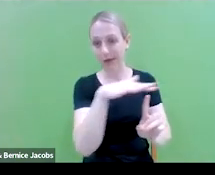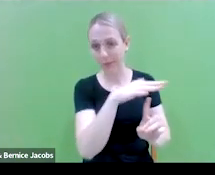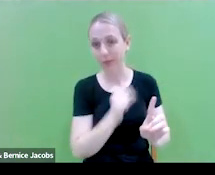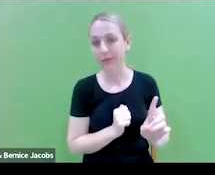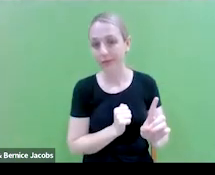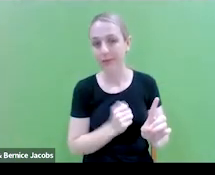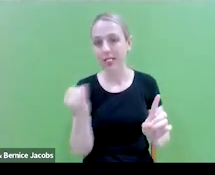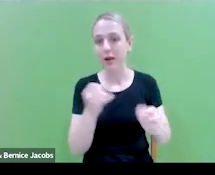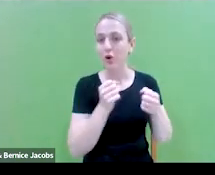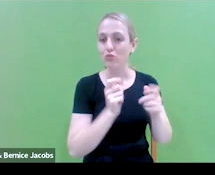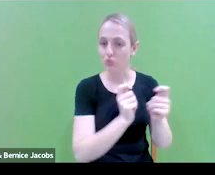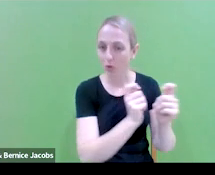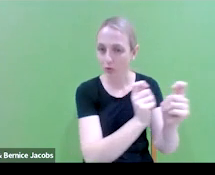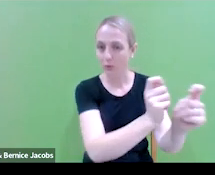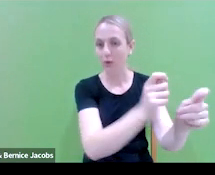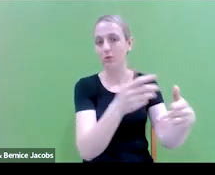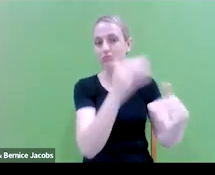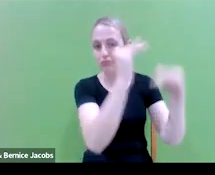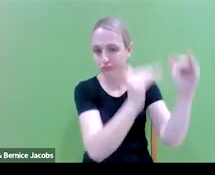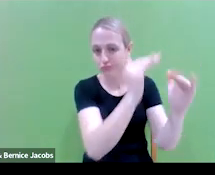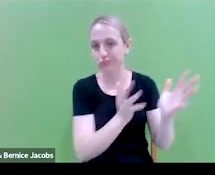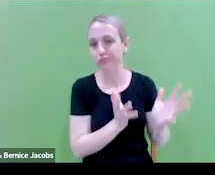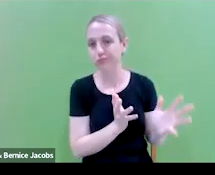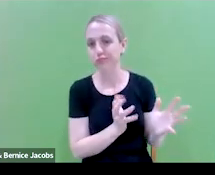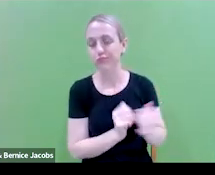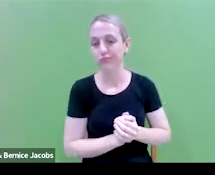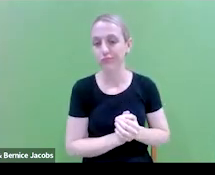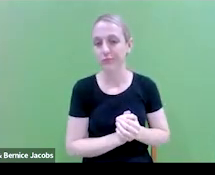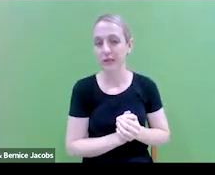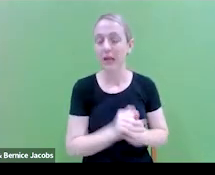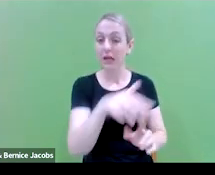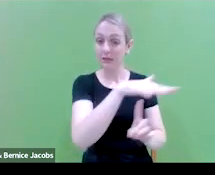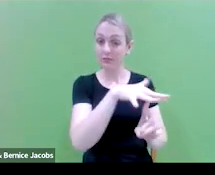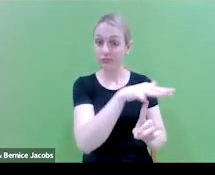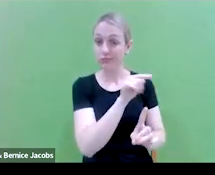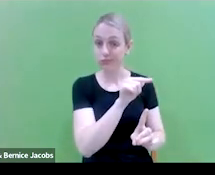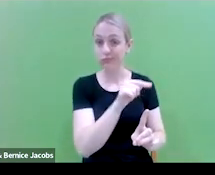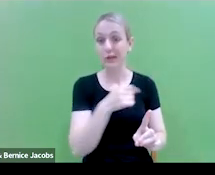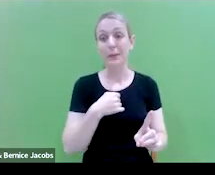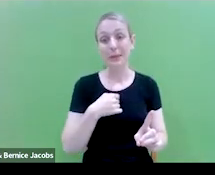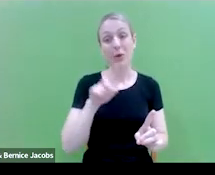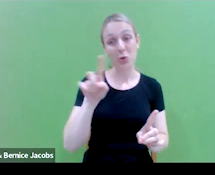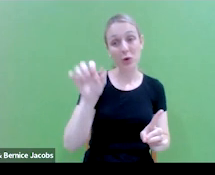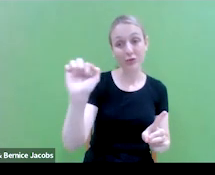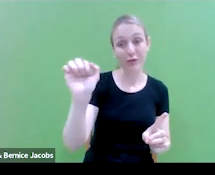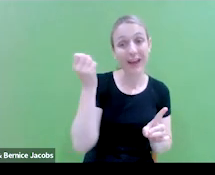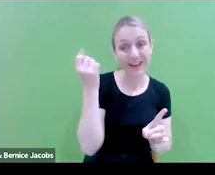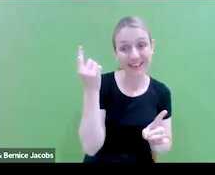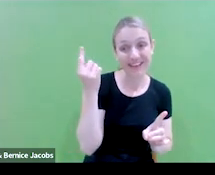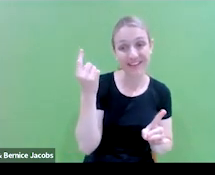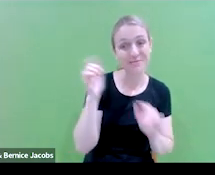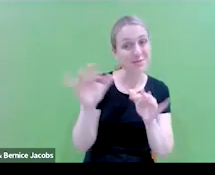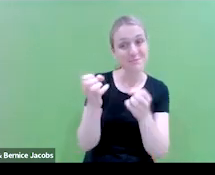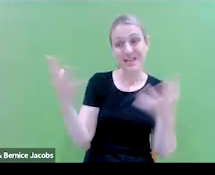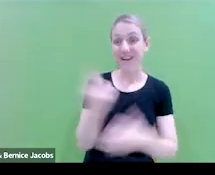and transport systems. So in that space, I can relate to the question because I always get asked,